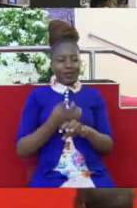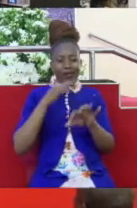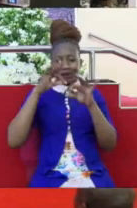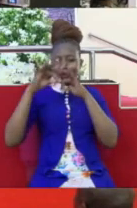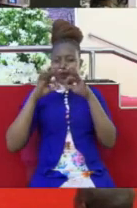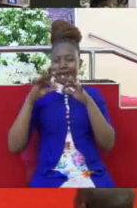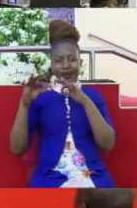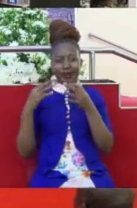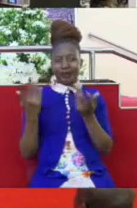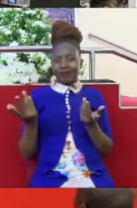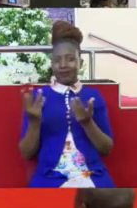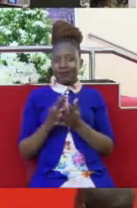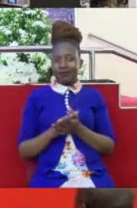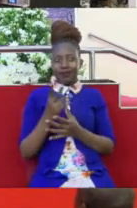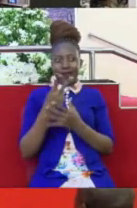sehemu nyingine.